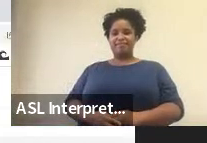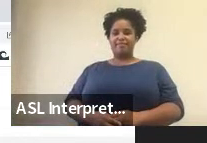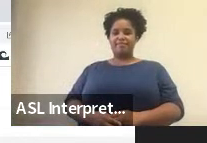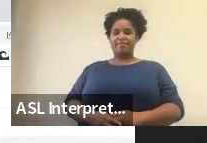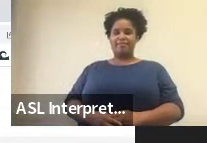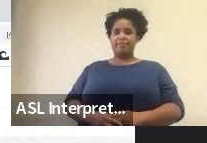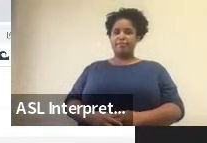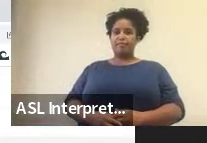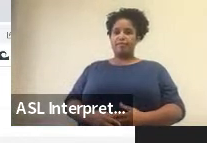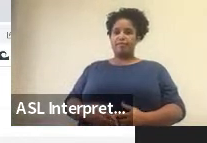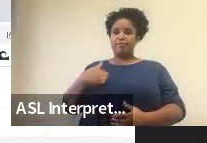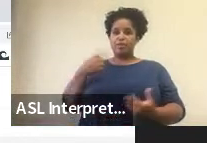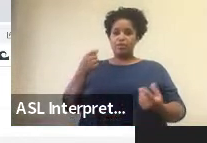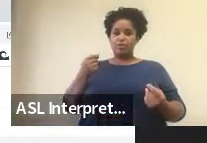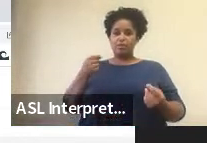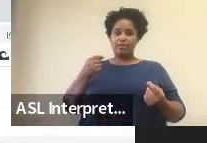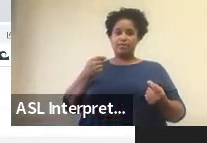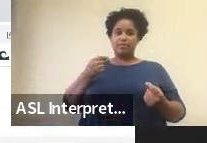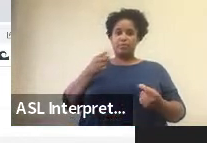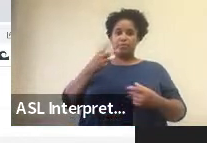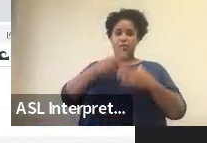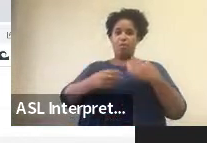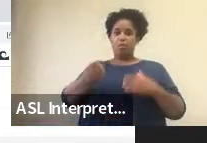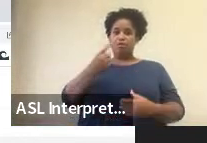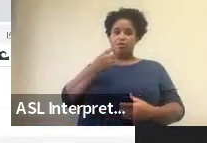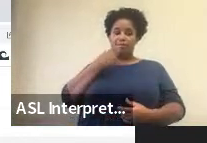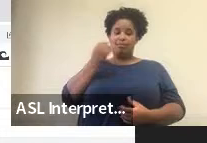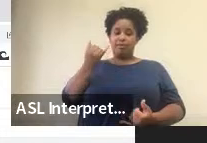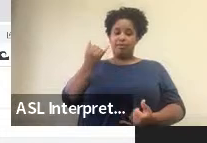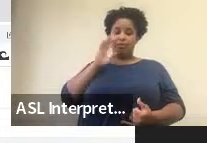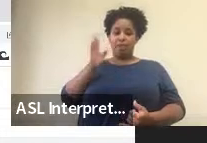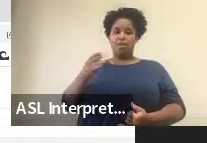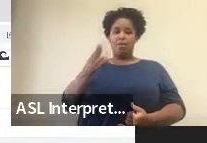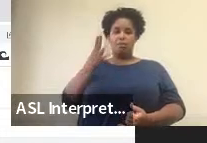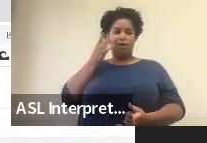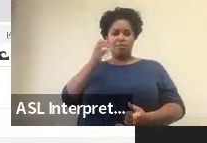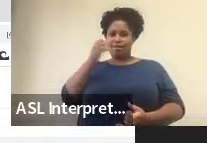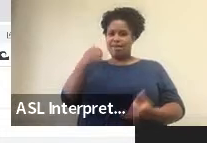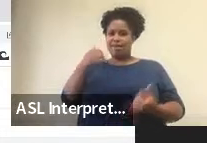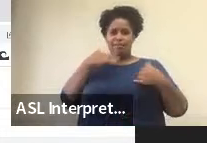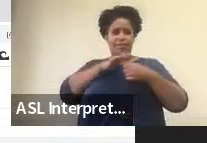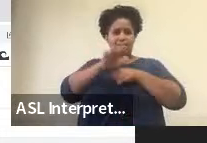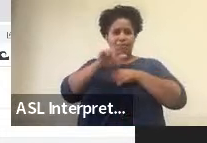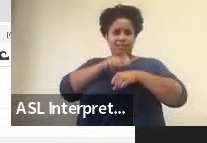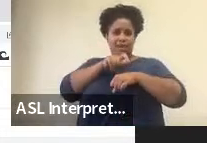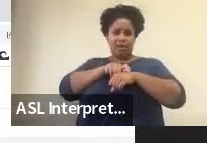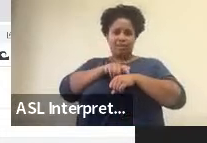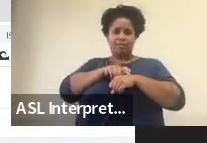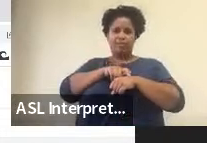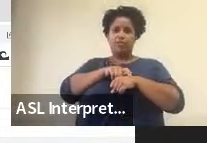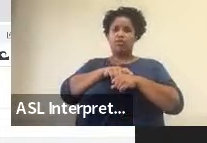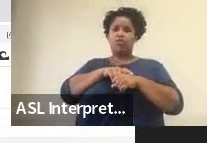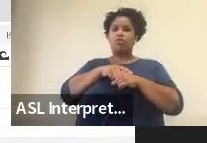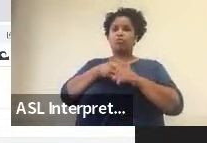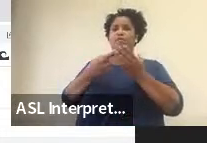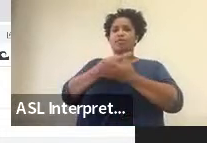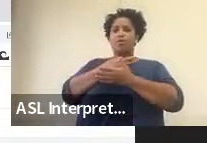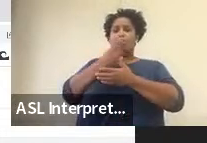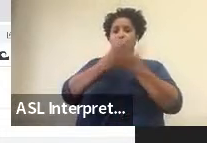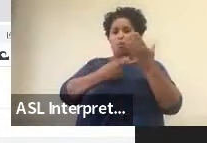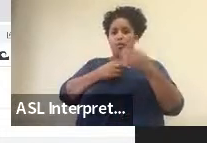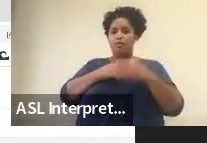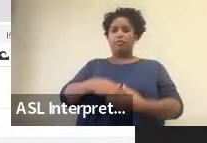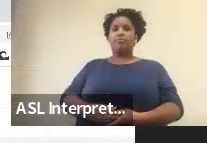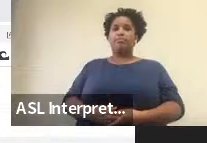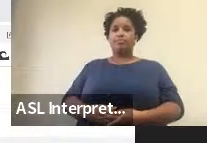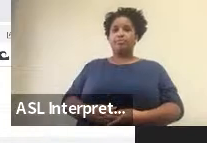So I'm going to go ahead and say both questions because we did not have enough time to go over both of them. Let me